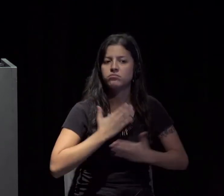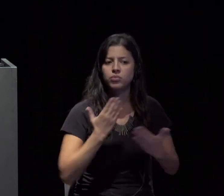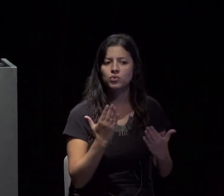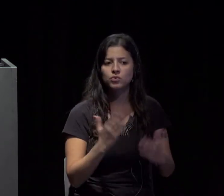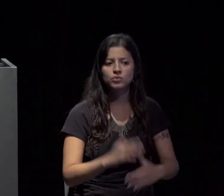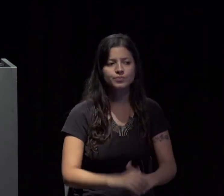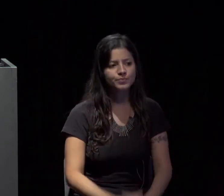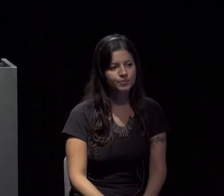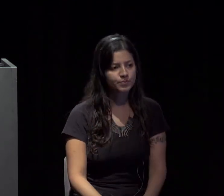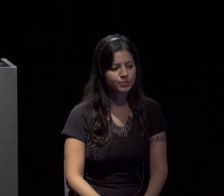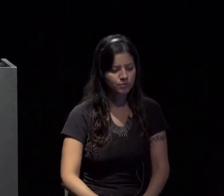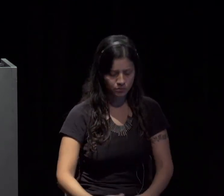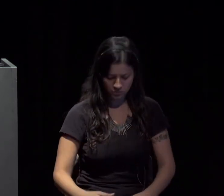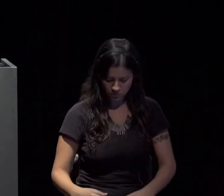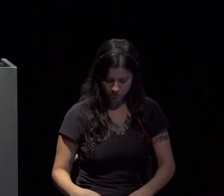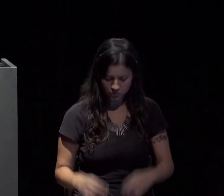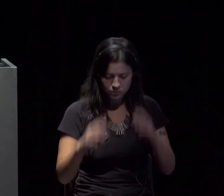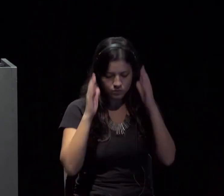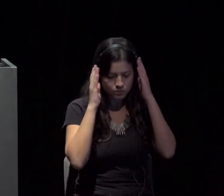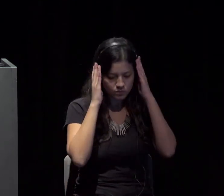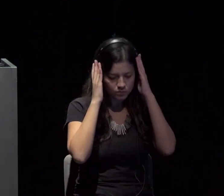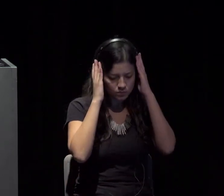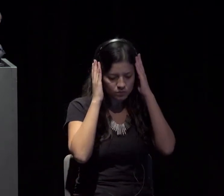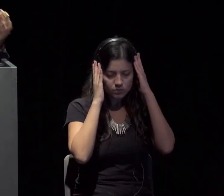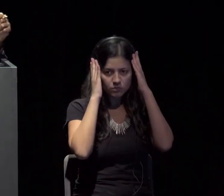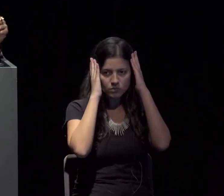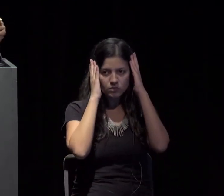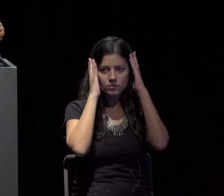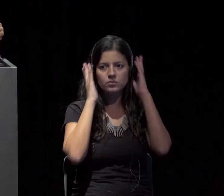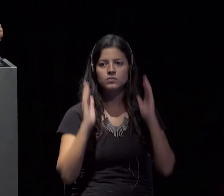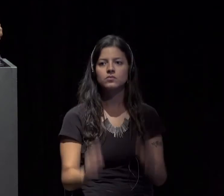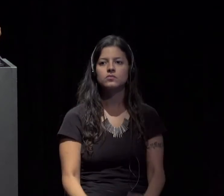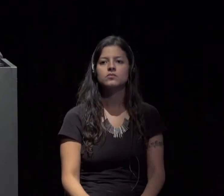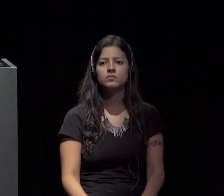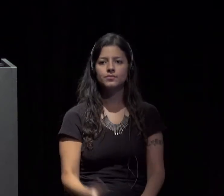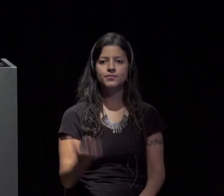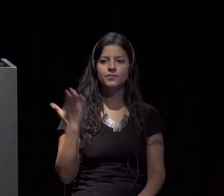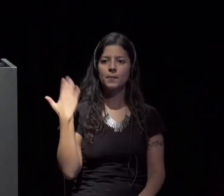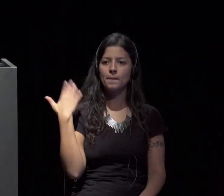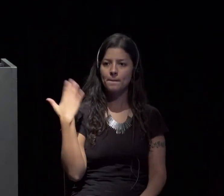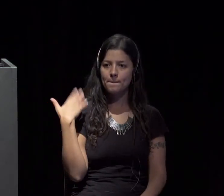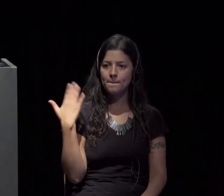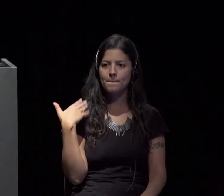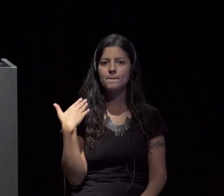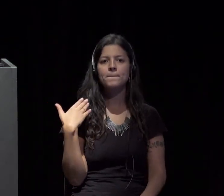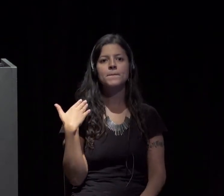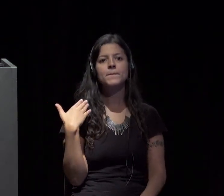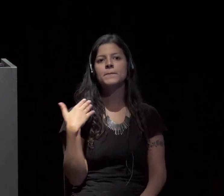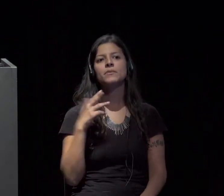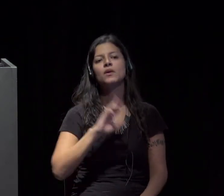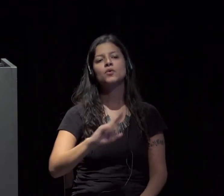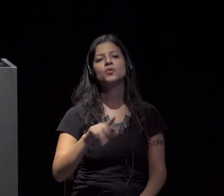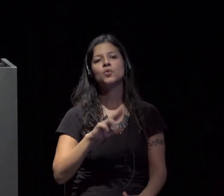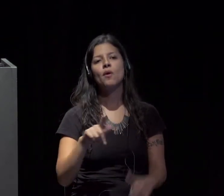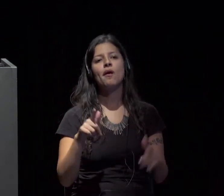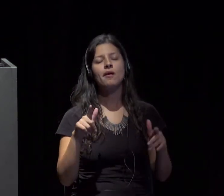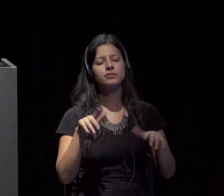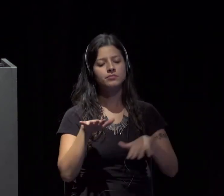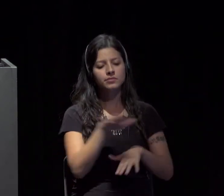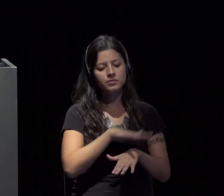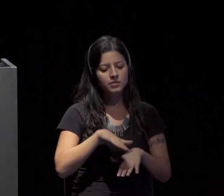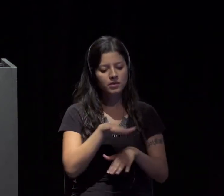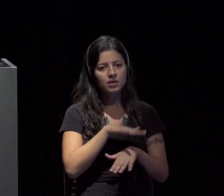the past. The past is thus not a fixed place, but is instead a site of constant